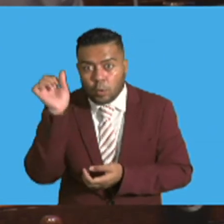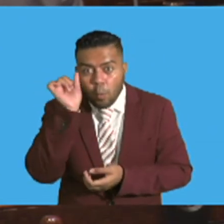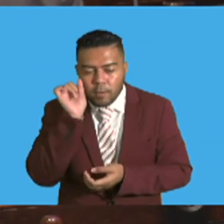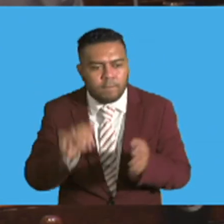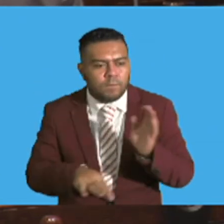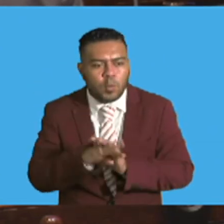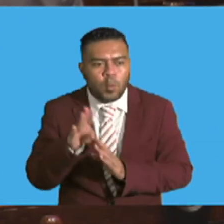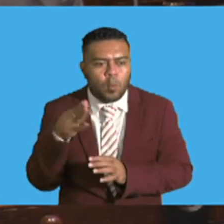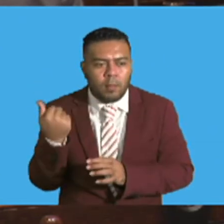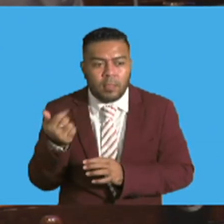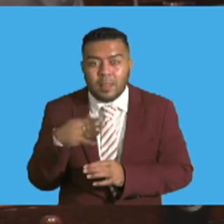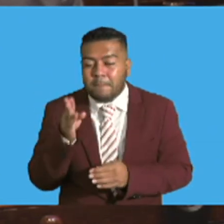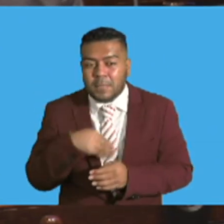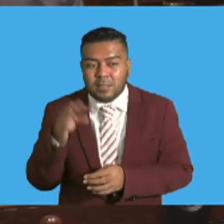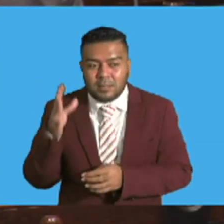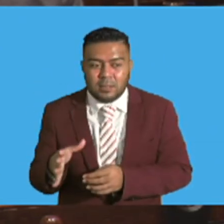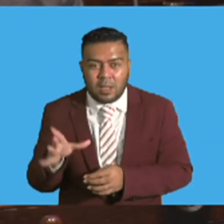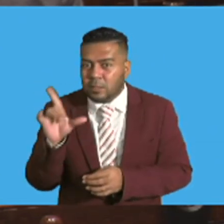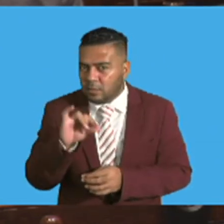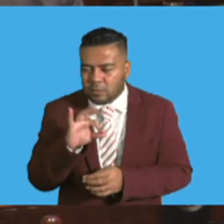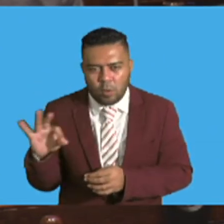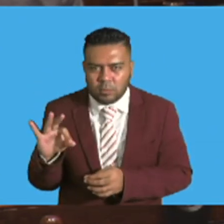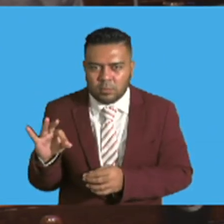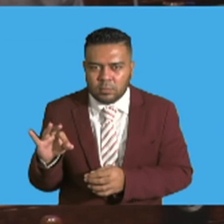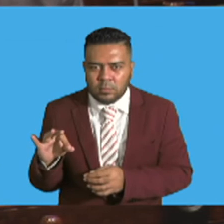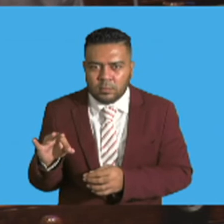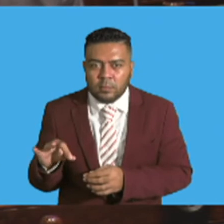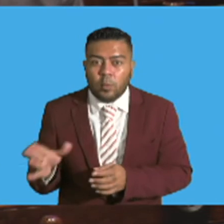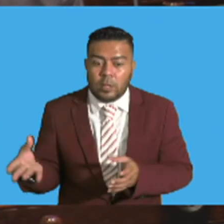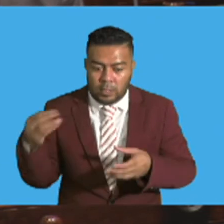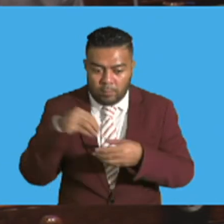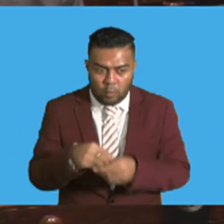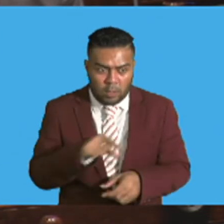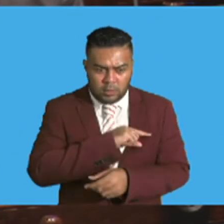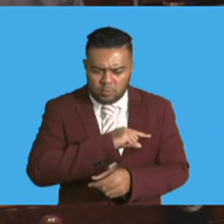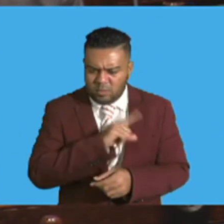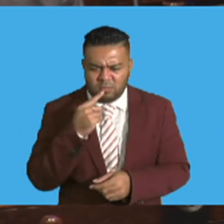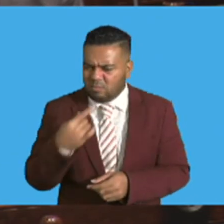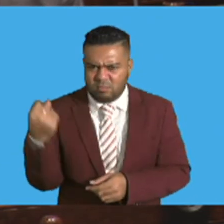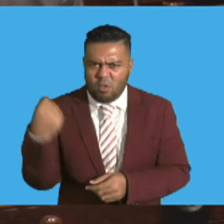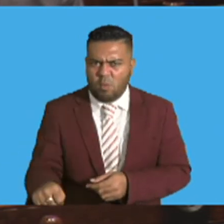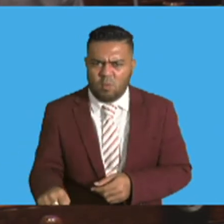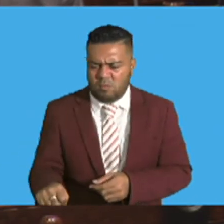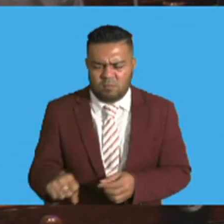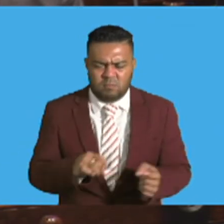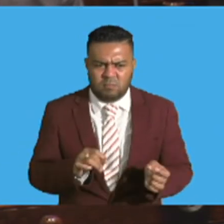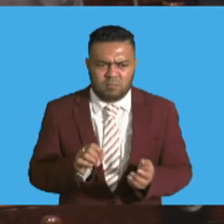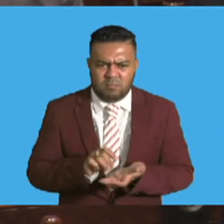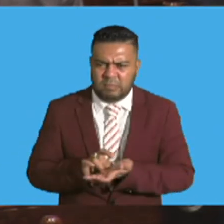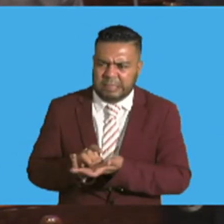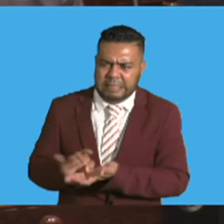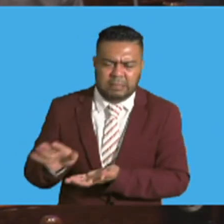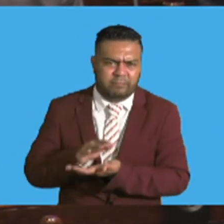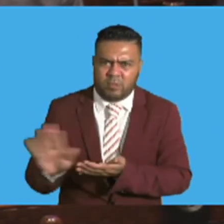well that the minister does not give waiver on those things. Of course, when it came to us, we rejected it. But then when